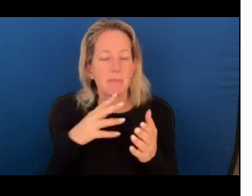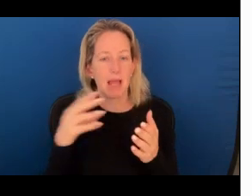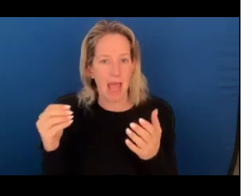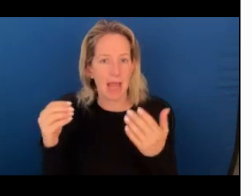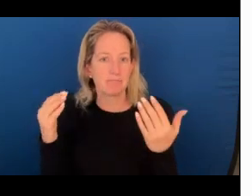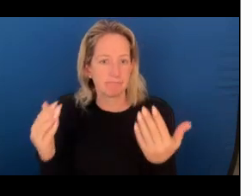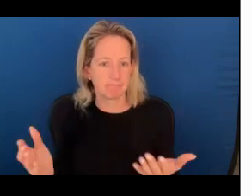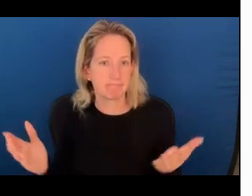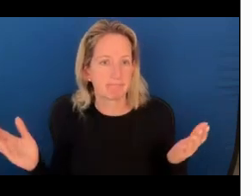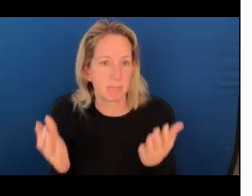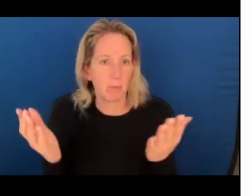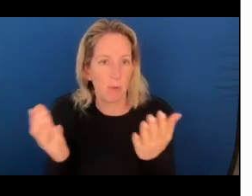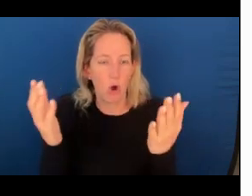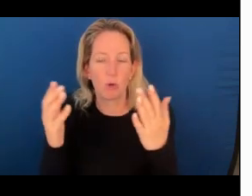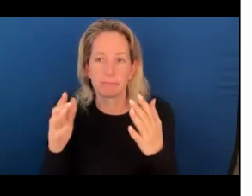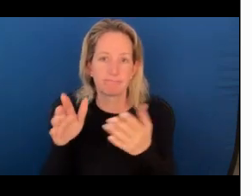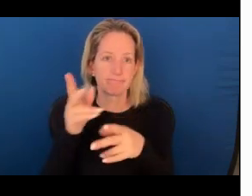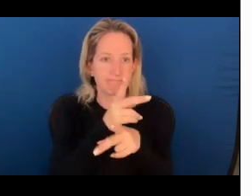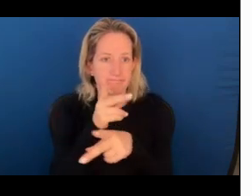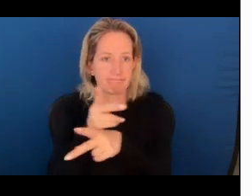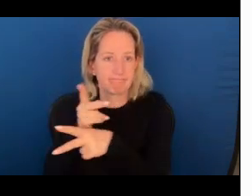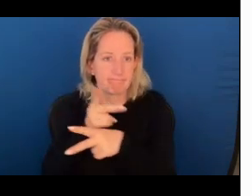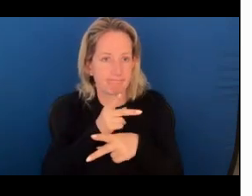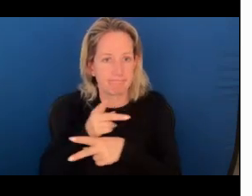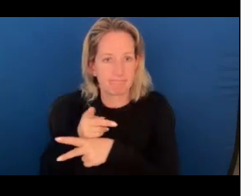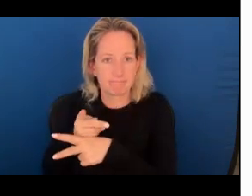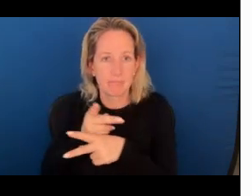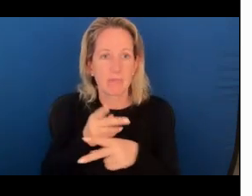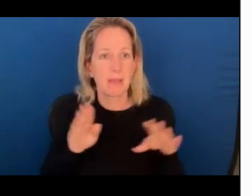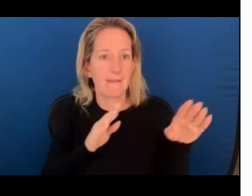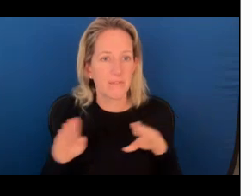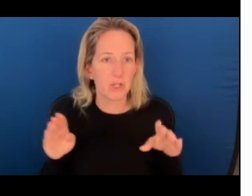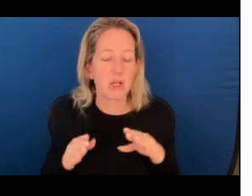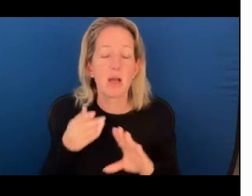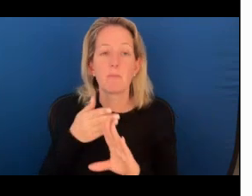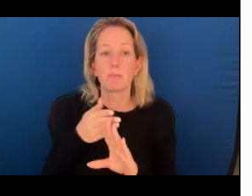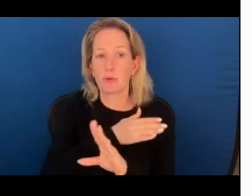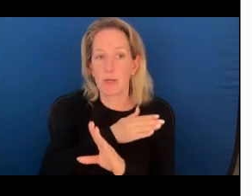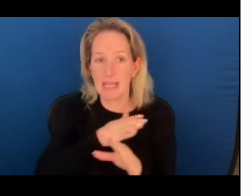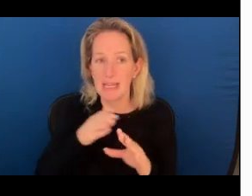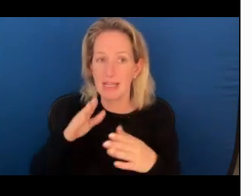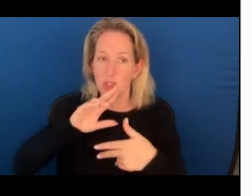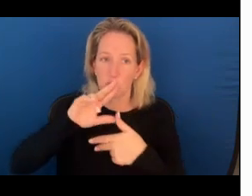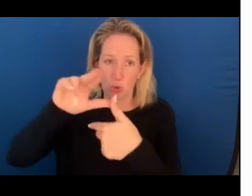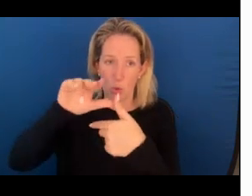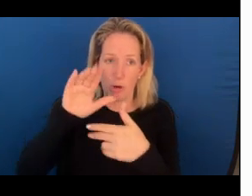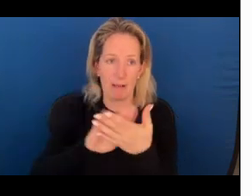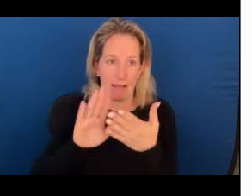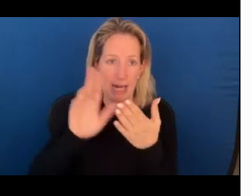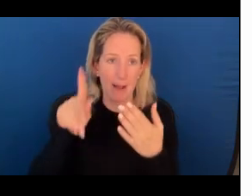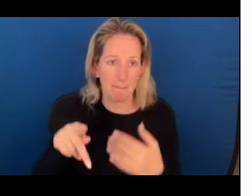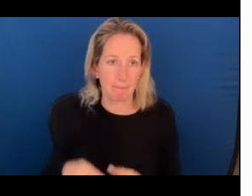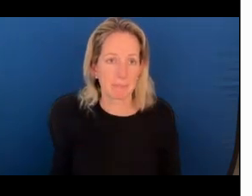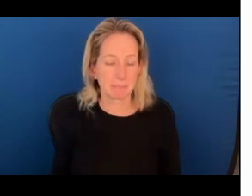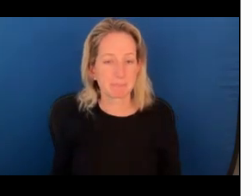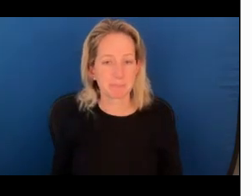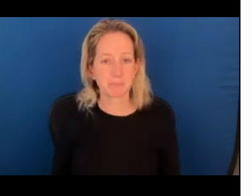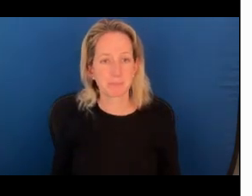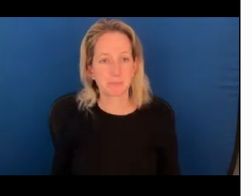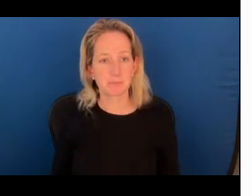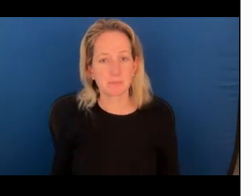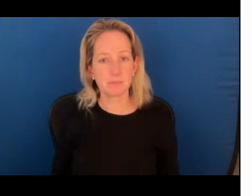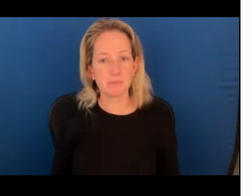stewardship behaviors. And a lot of this is we're looking at pre-storm cleanup to help with. Next slide. So